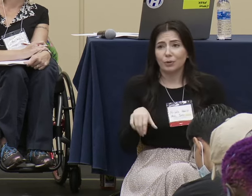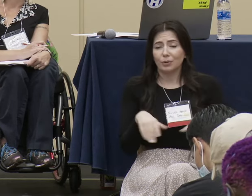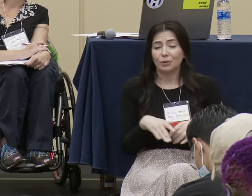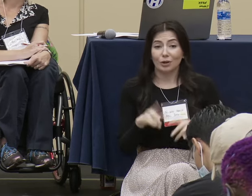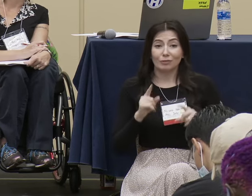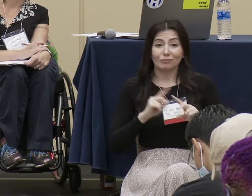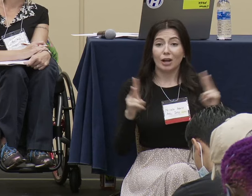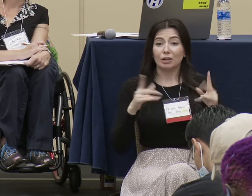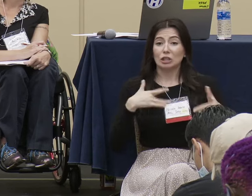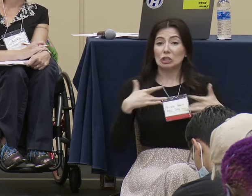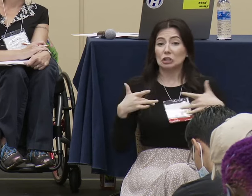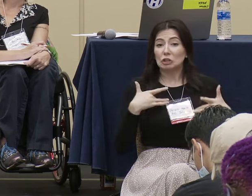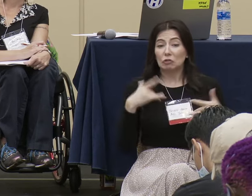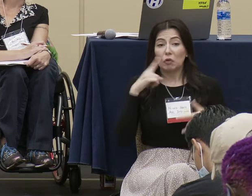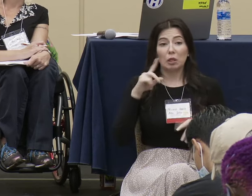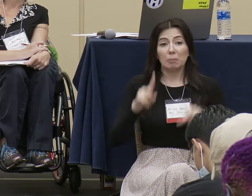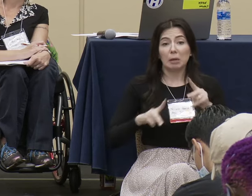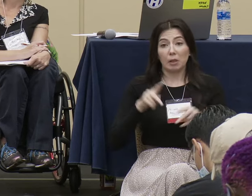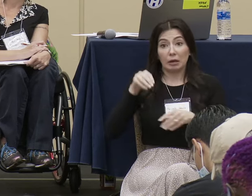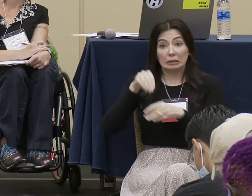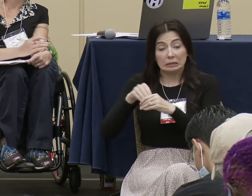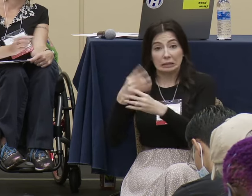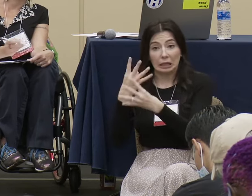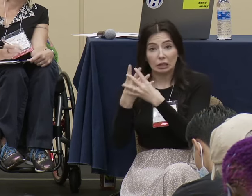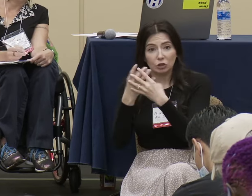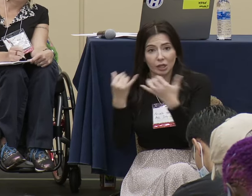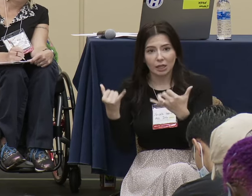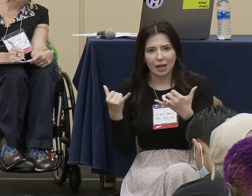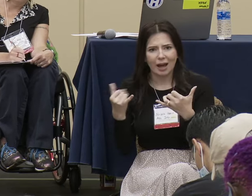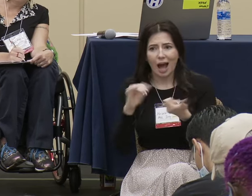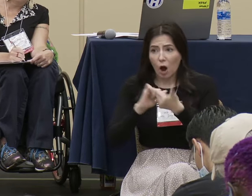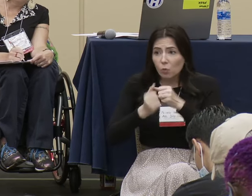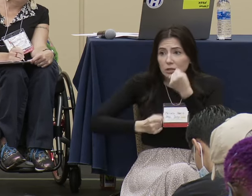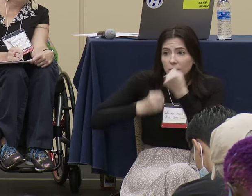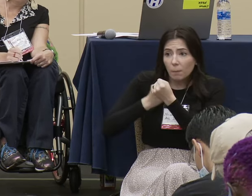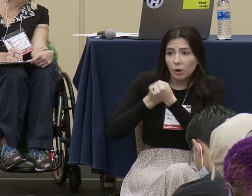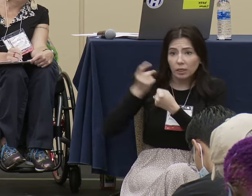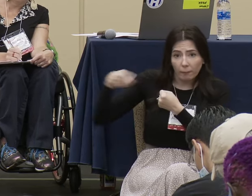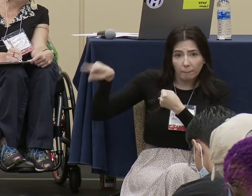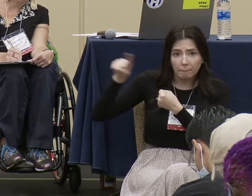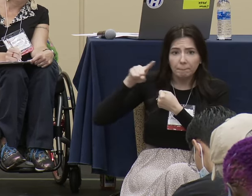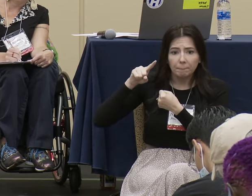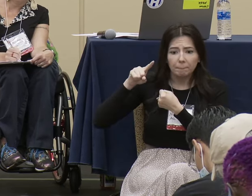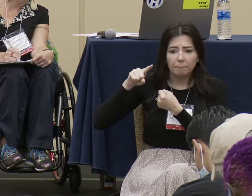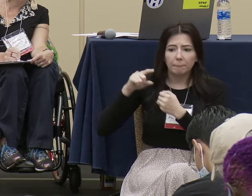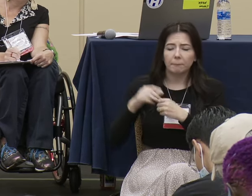are inside right now. It's like, how are we supporting them?